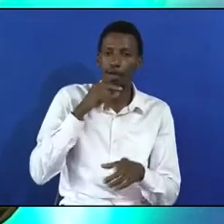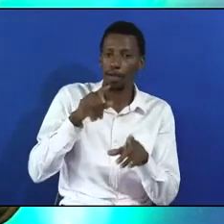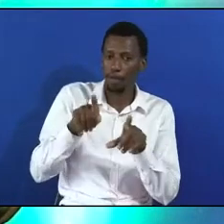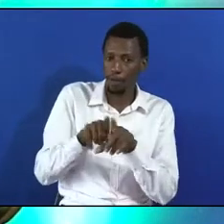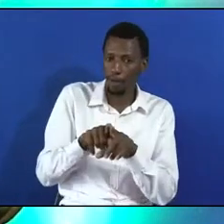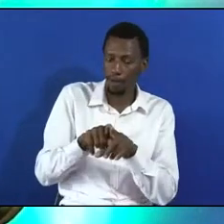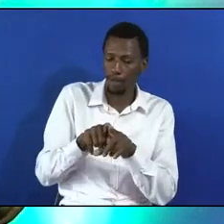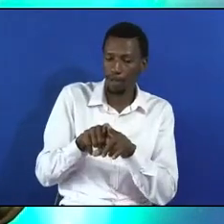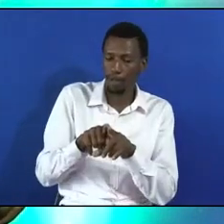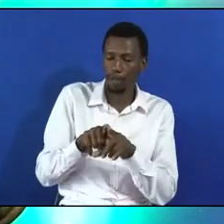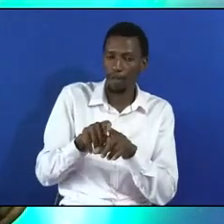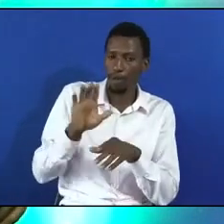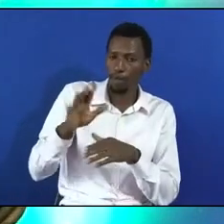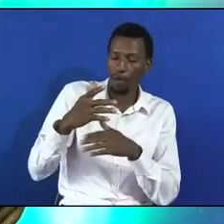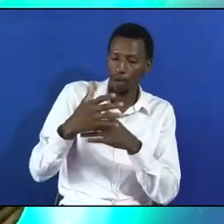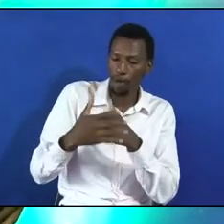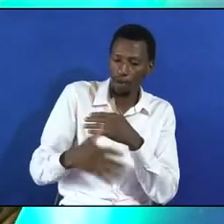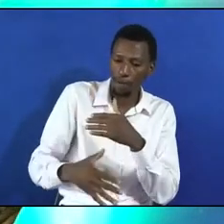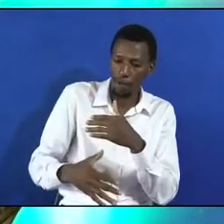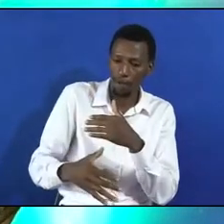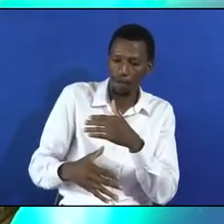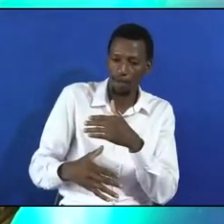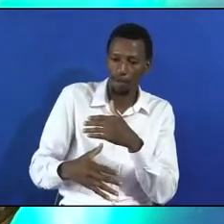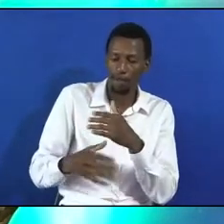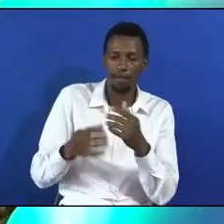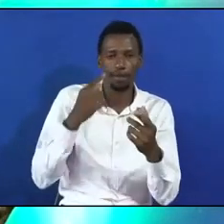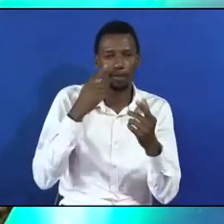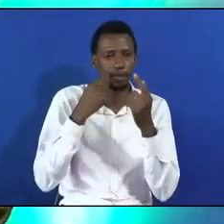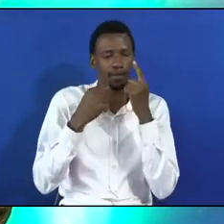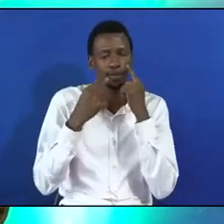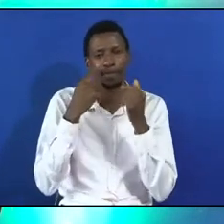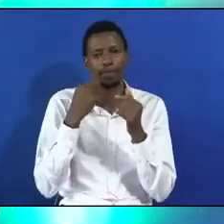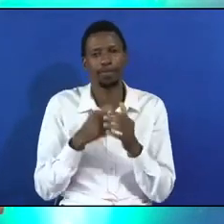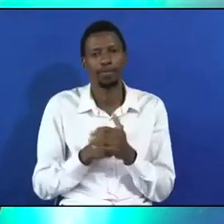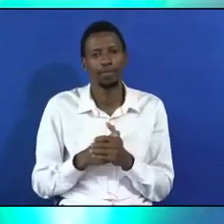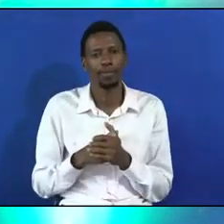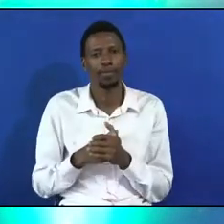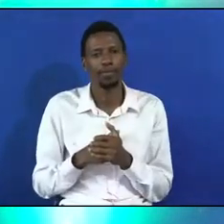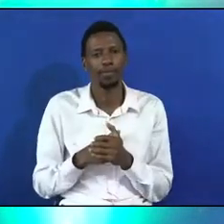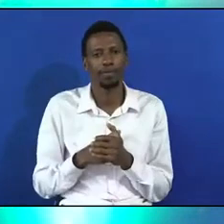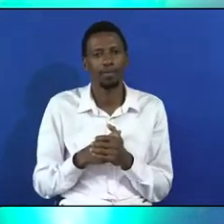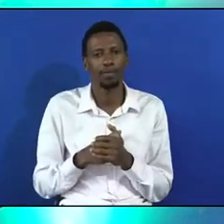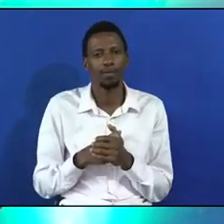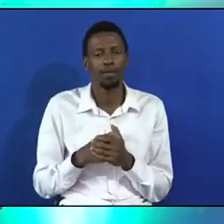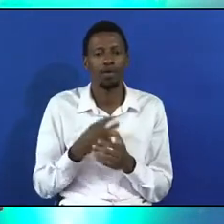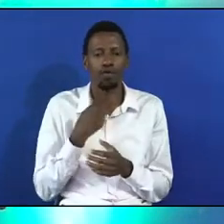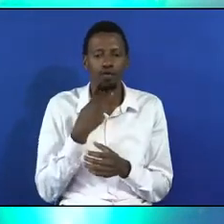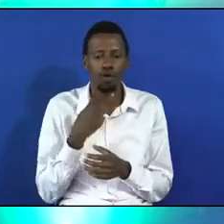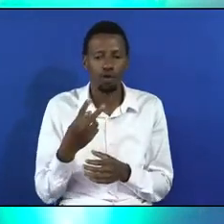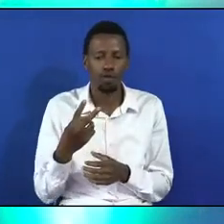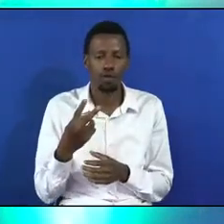The voice of thy brother's blood crieth.